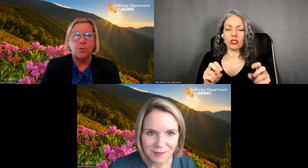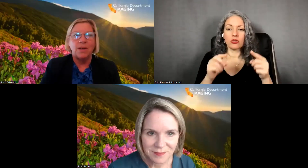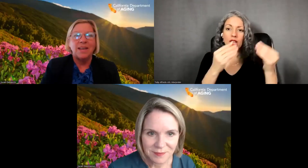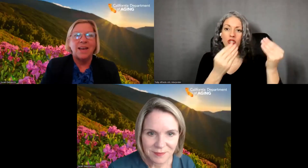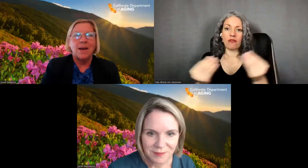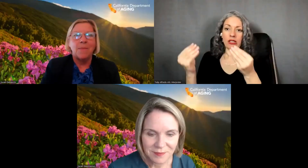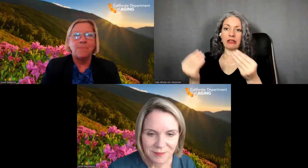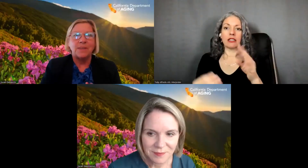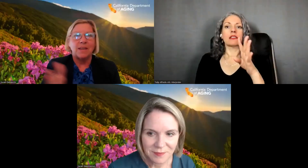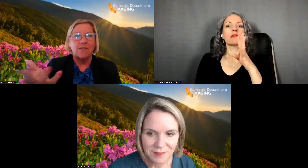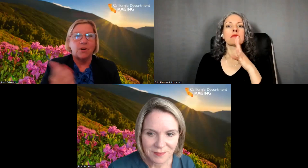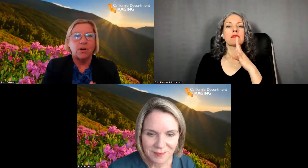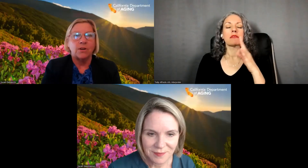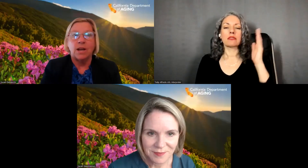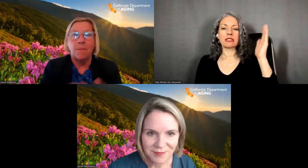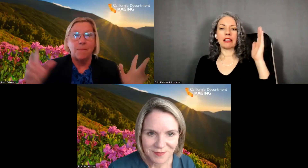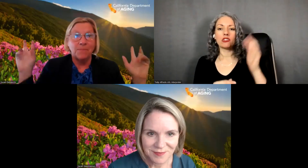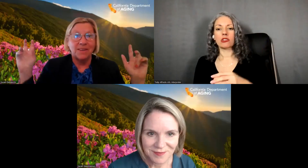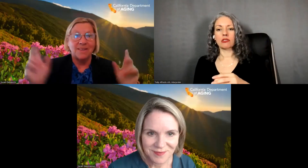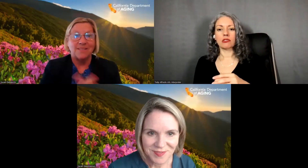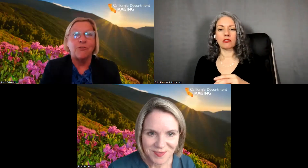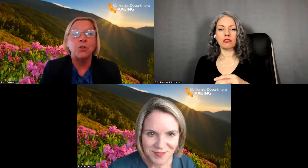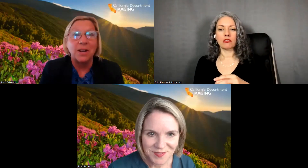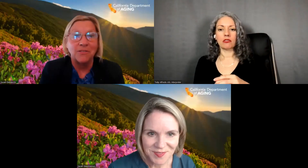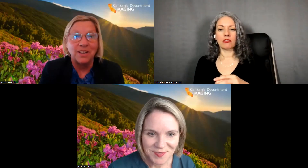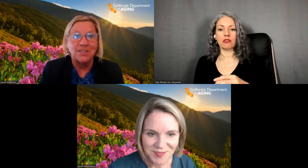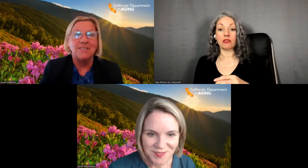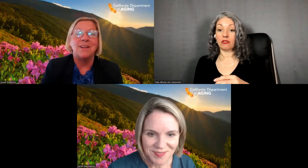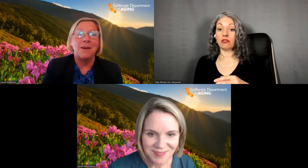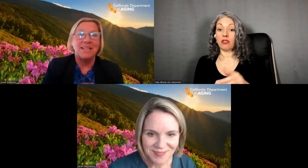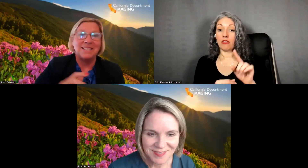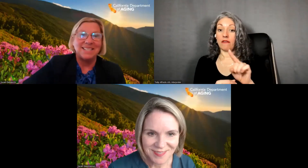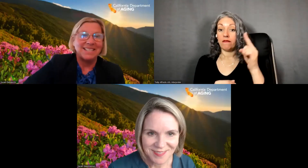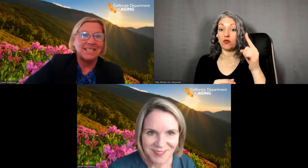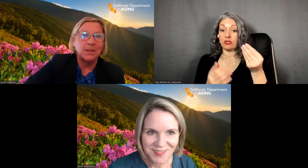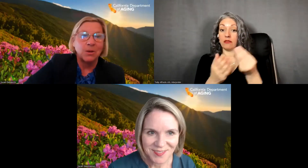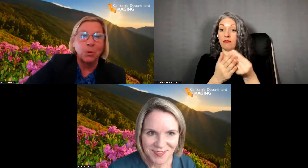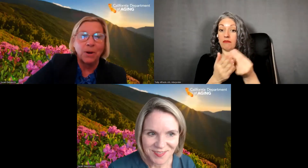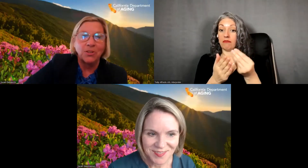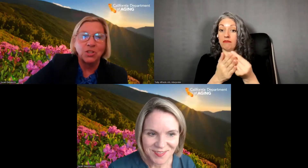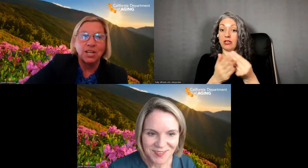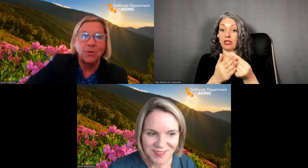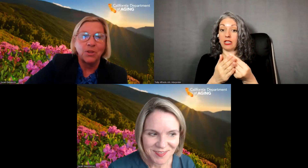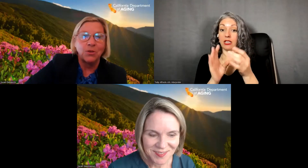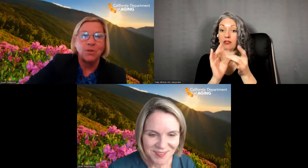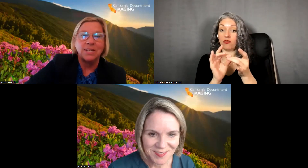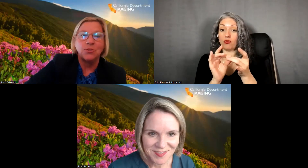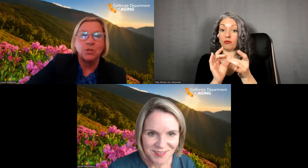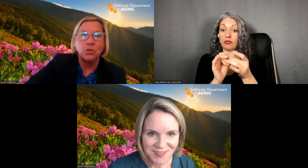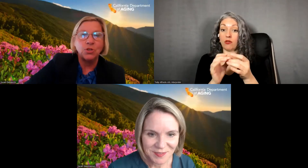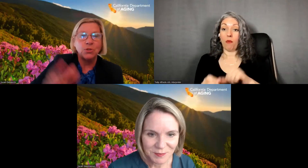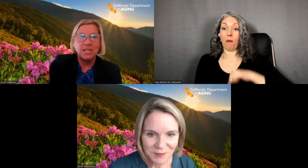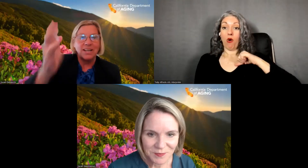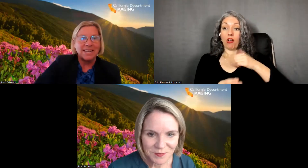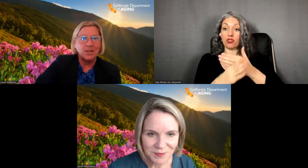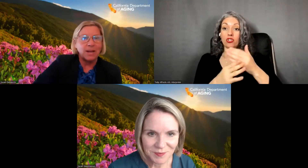a few of our, the first round of funded entities that we're proud to share with you and